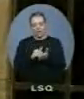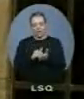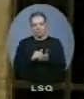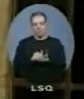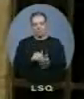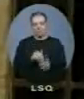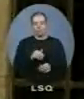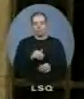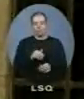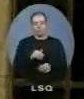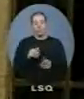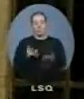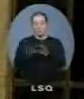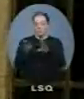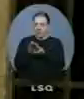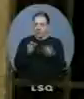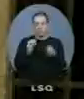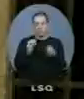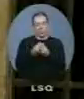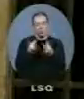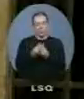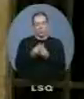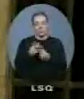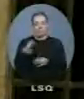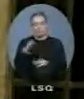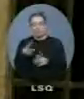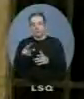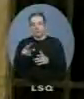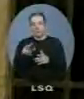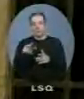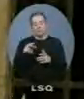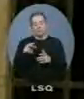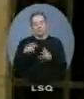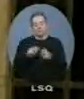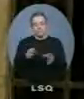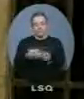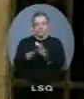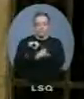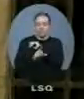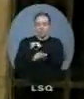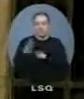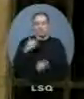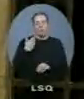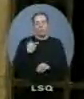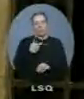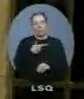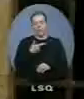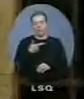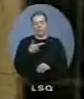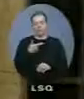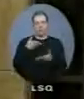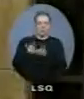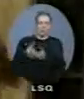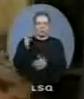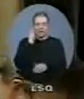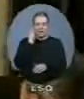the result be? Regional stations will close and jobs will be lost. Why has the minister launched a campaign to